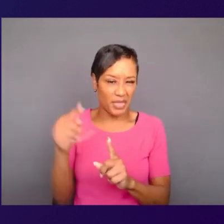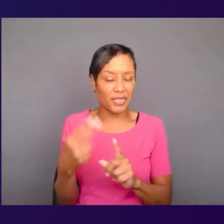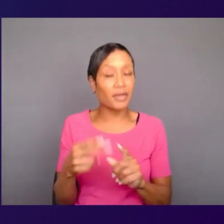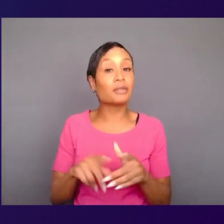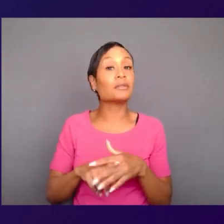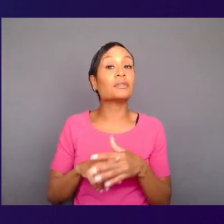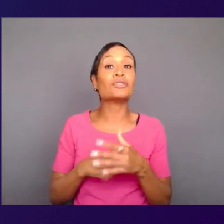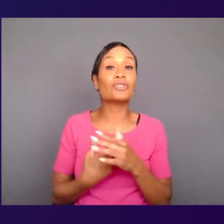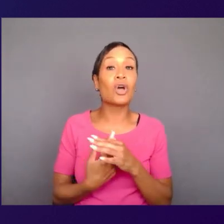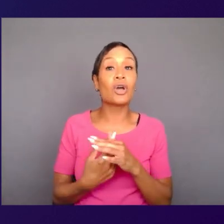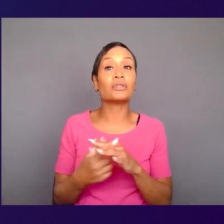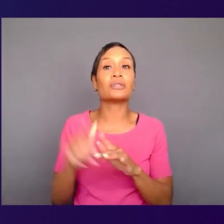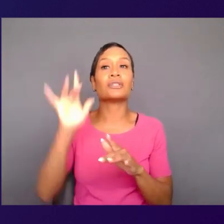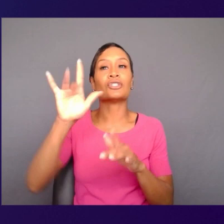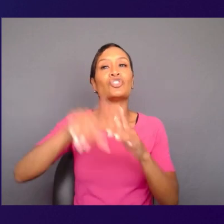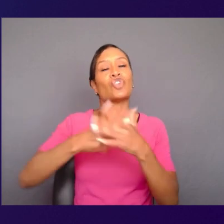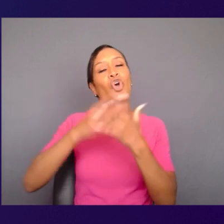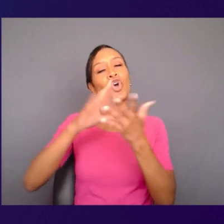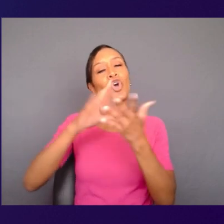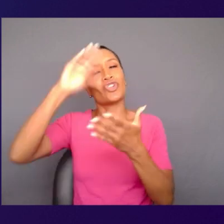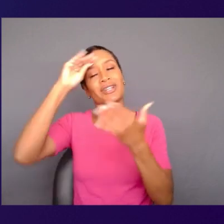click Start Learning Now.